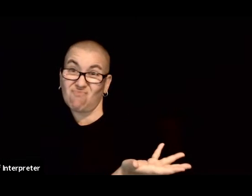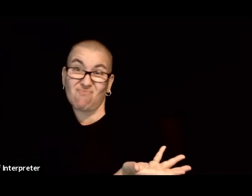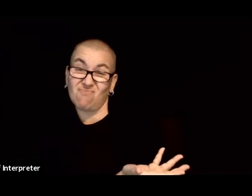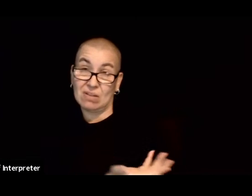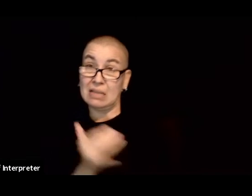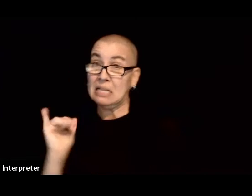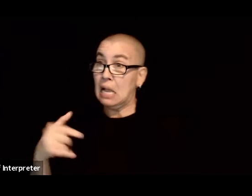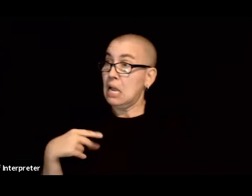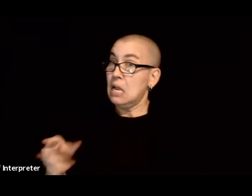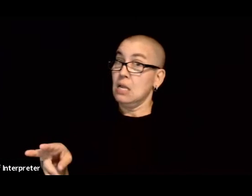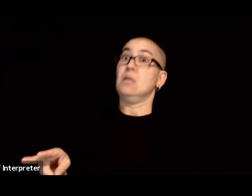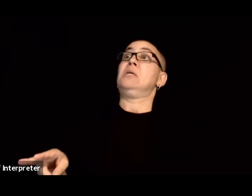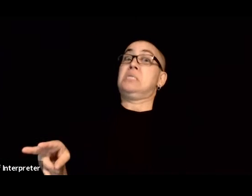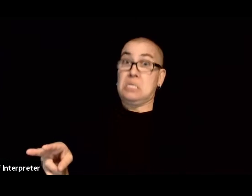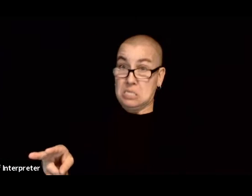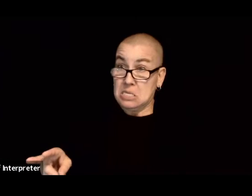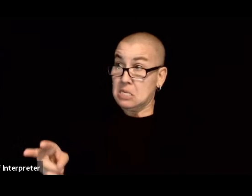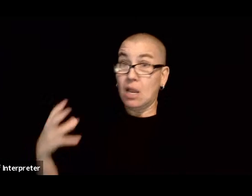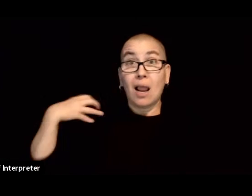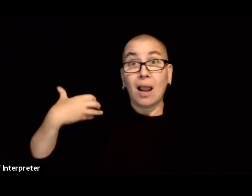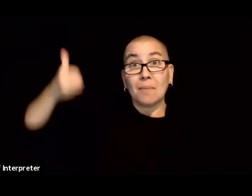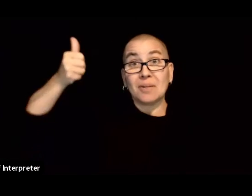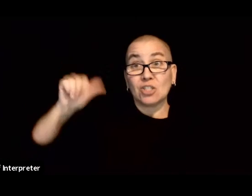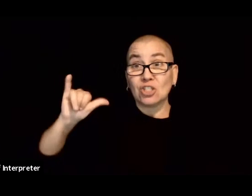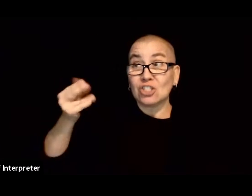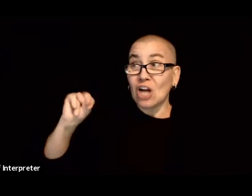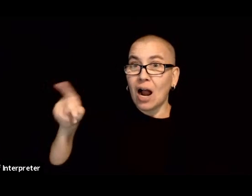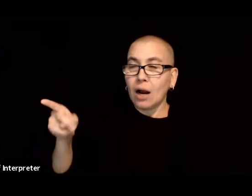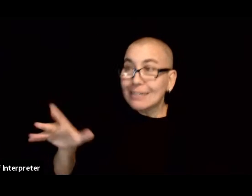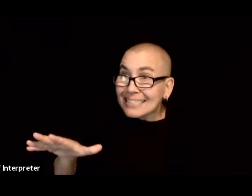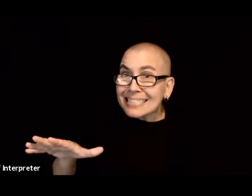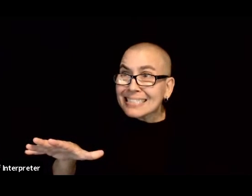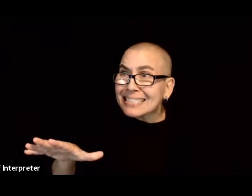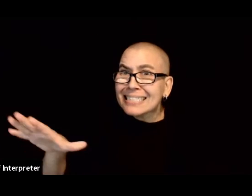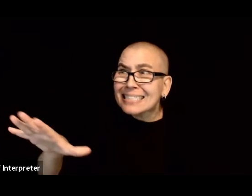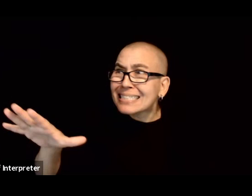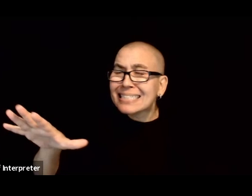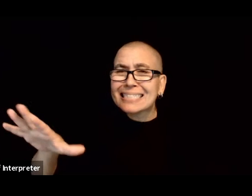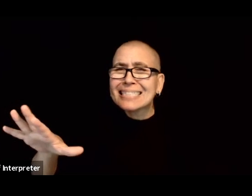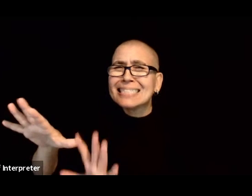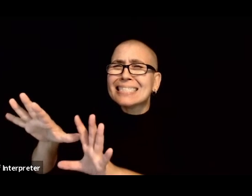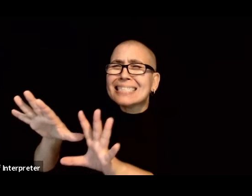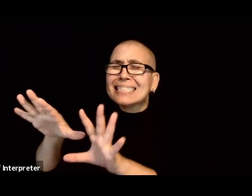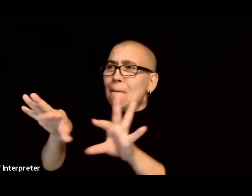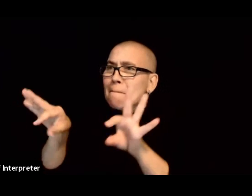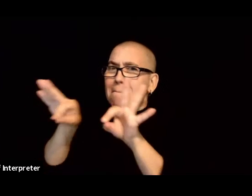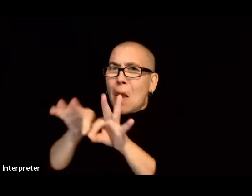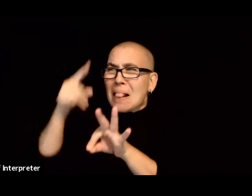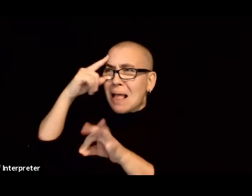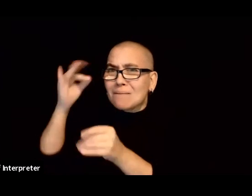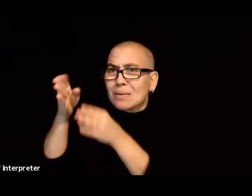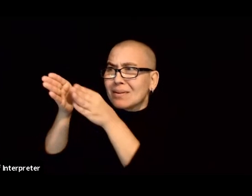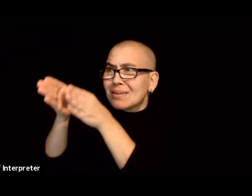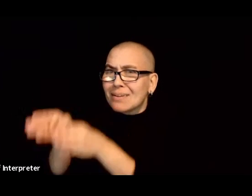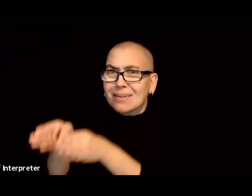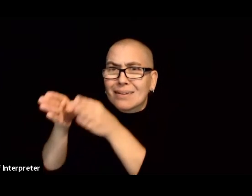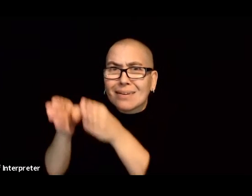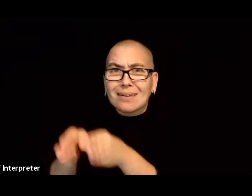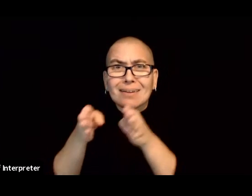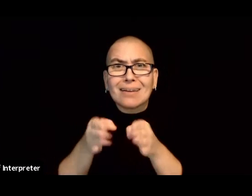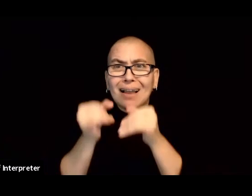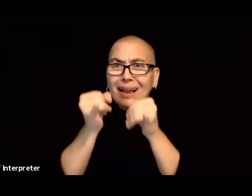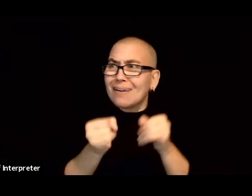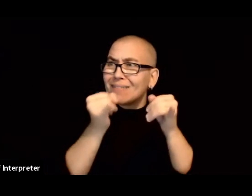all of our individual decisions. And we know that there are many people who are very concerned and taking things seriously, but we also